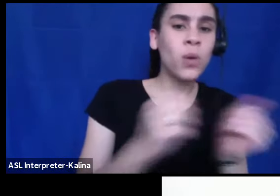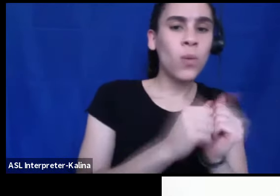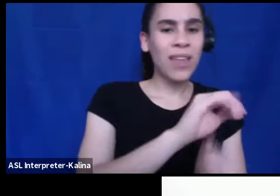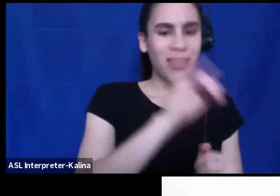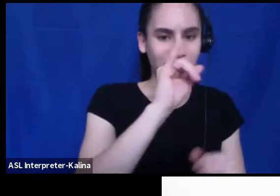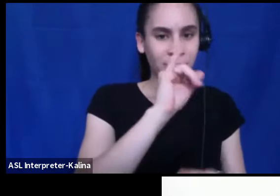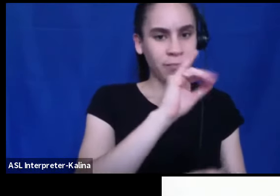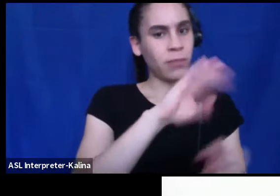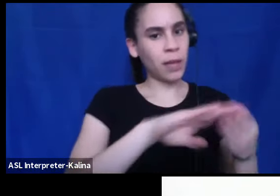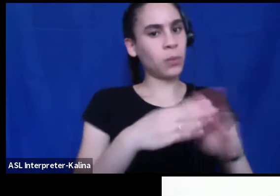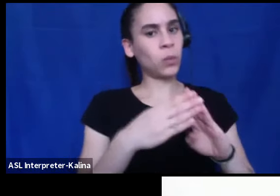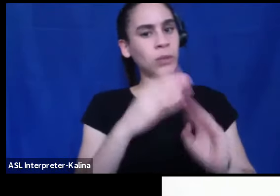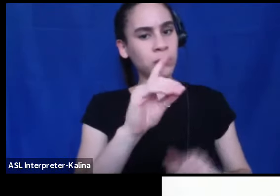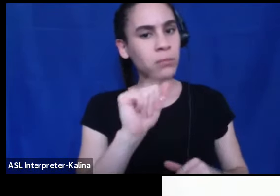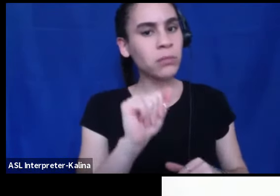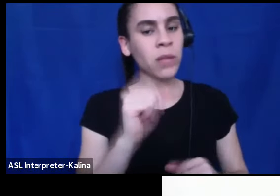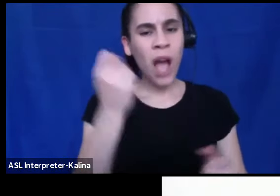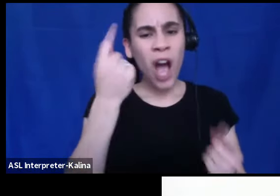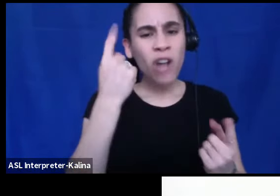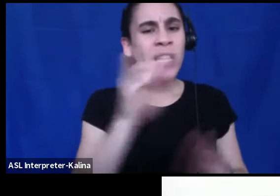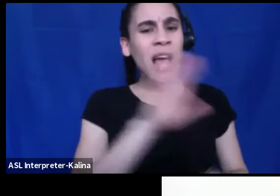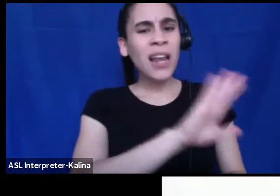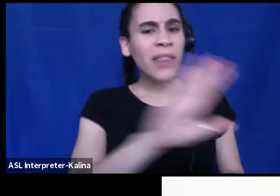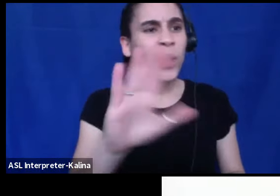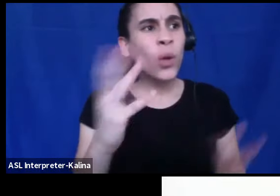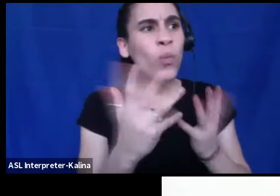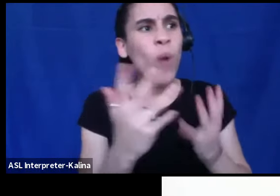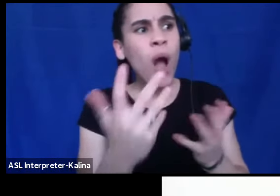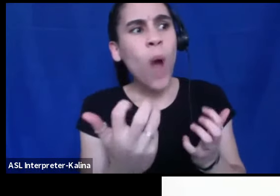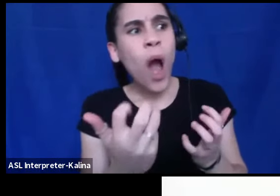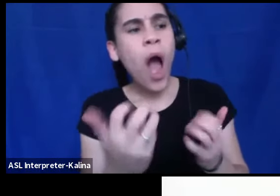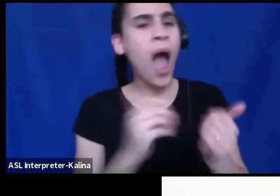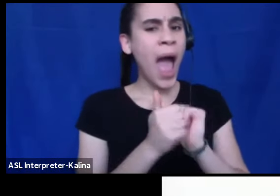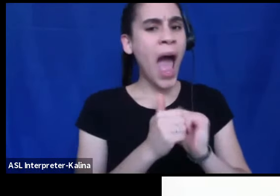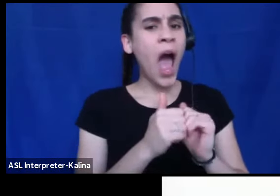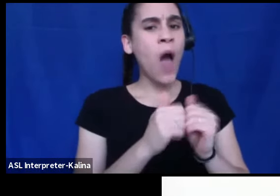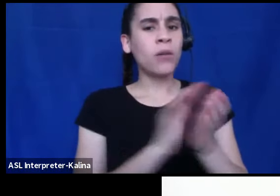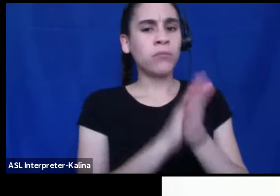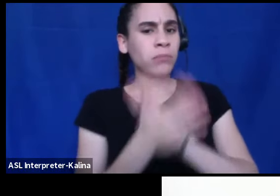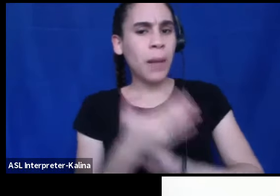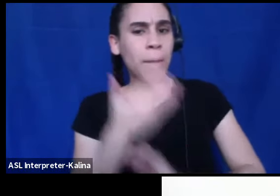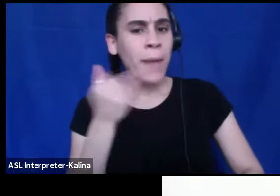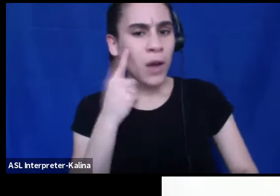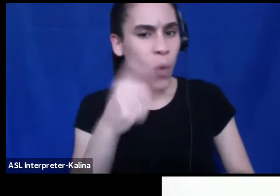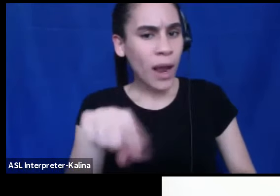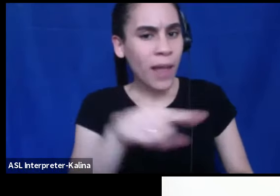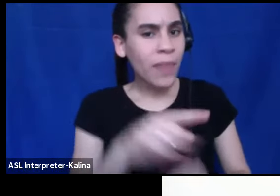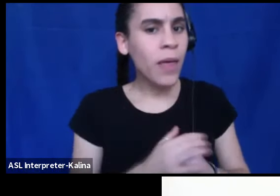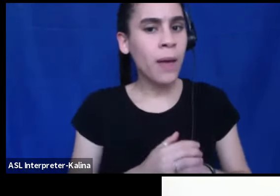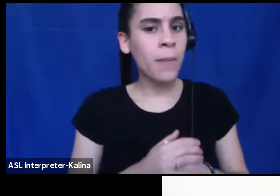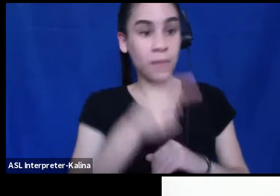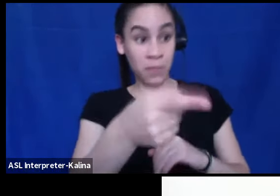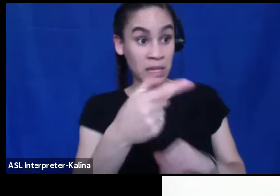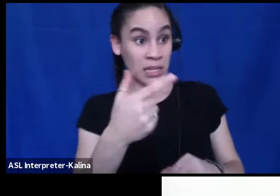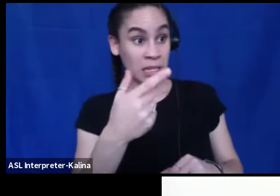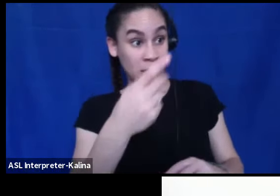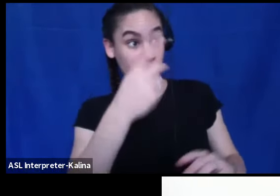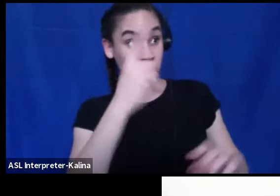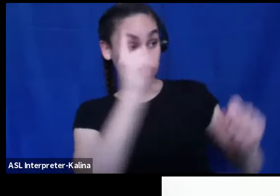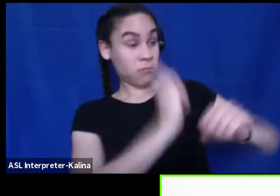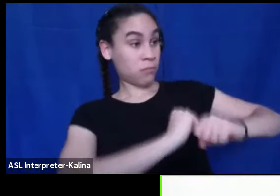looking for, what would make things better. Where do they see a future where they feel truly